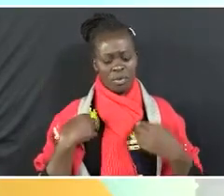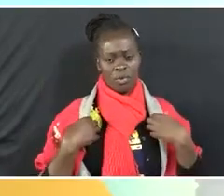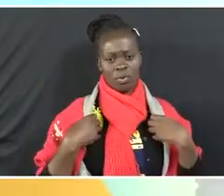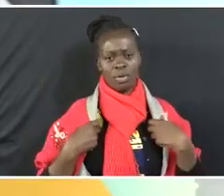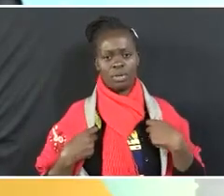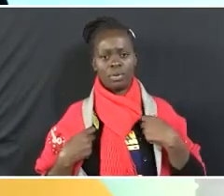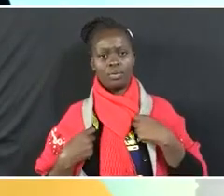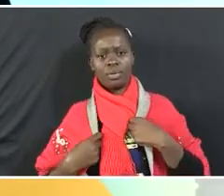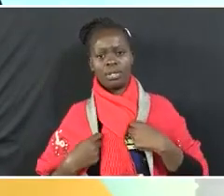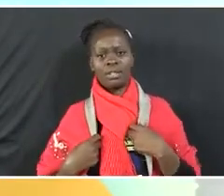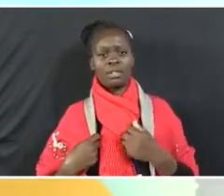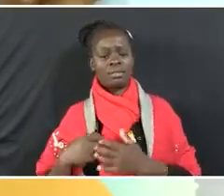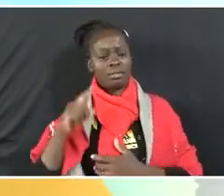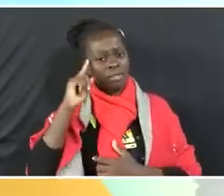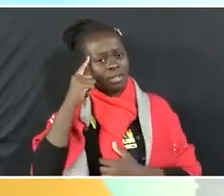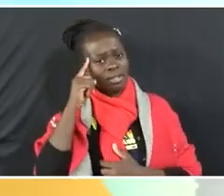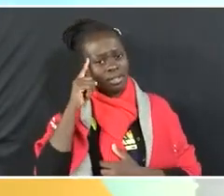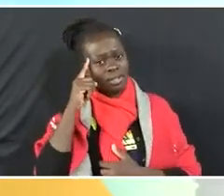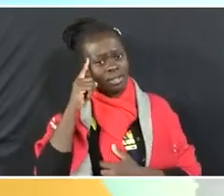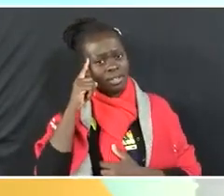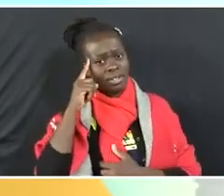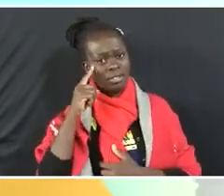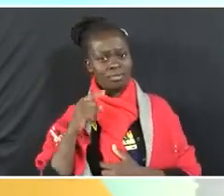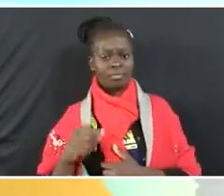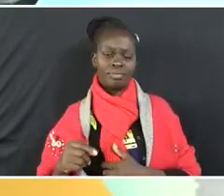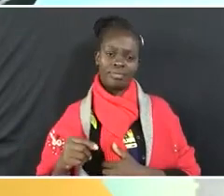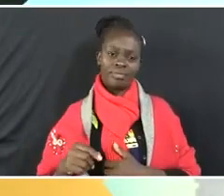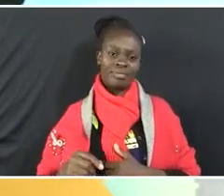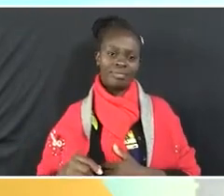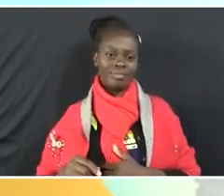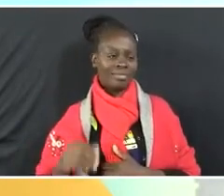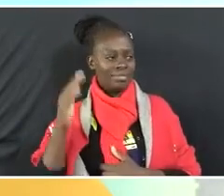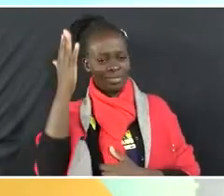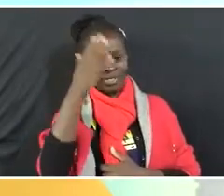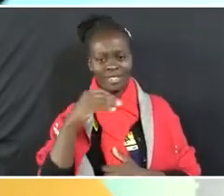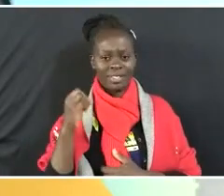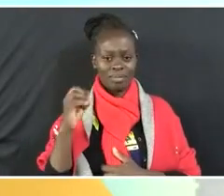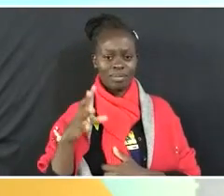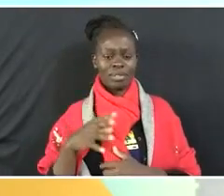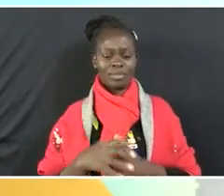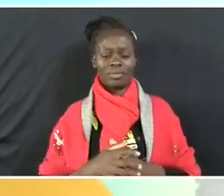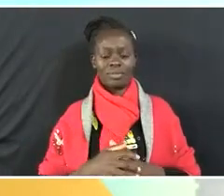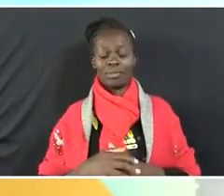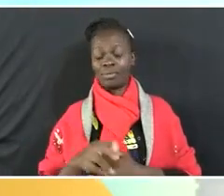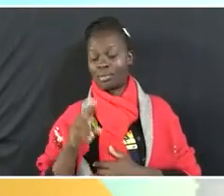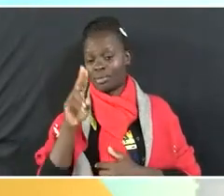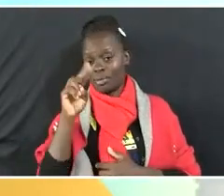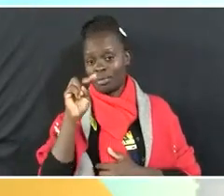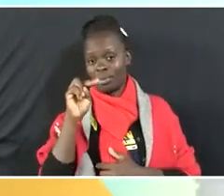had springs. Right now I know age is catching up. You can't spring. But they had springs.